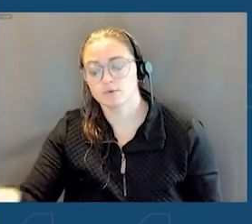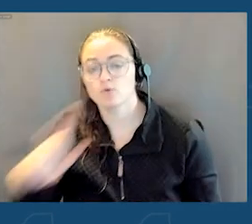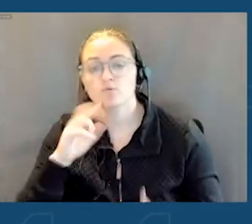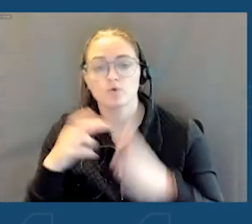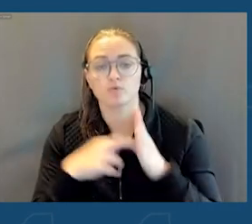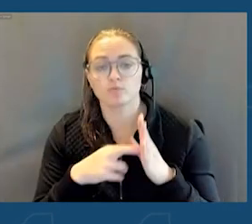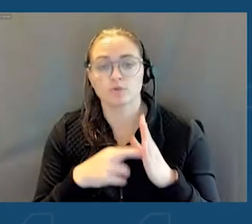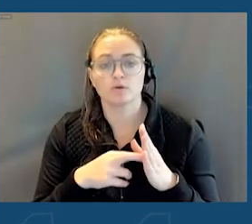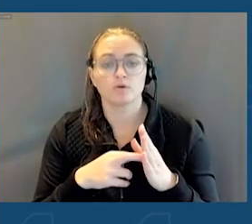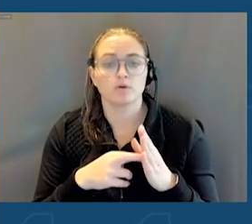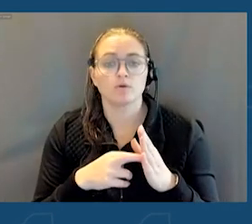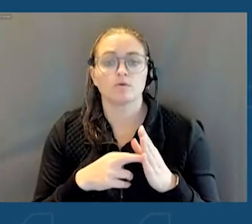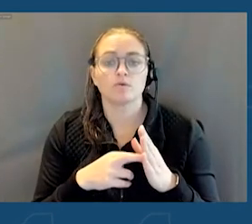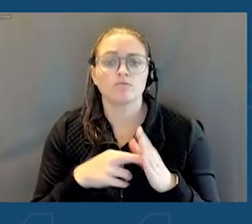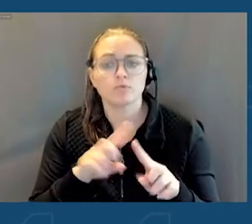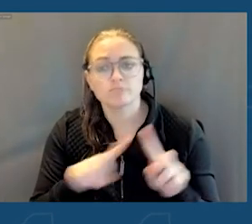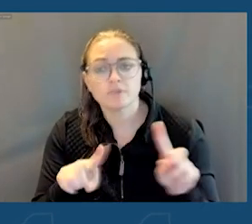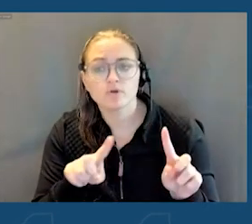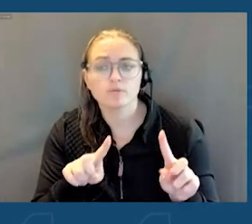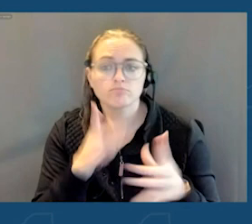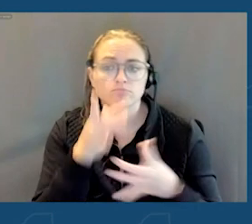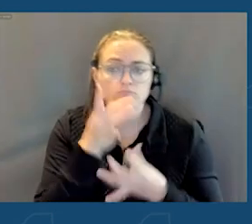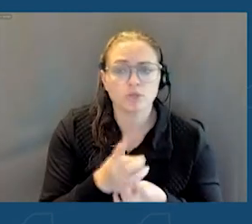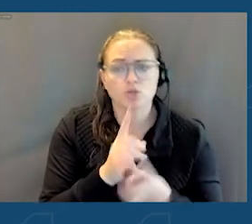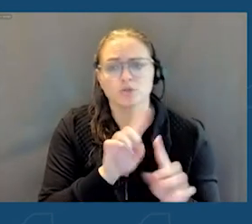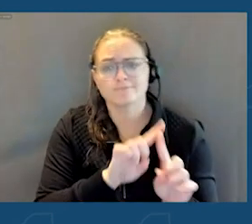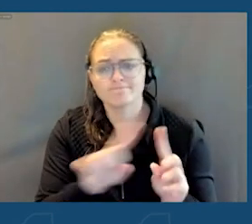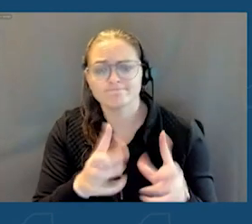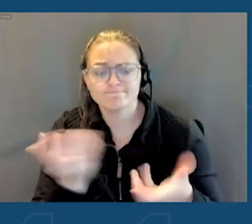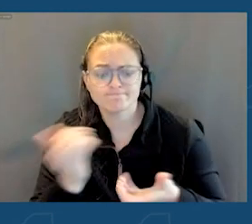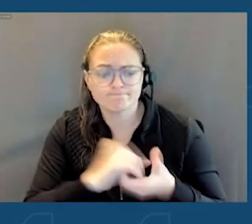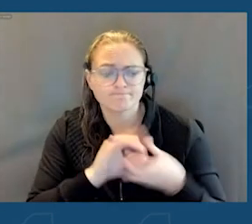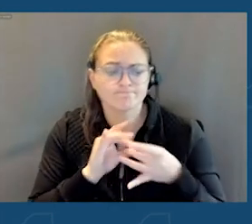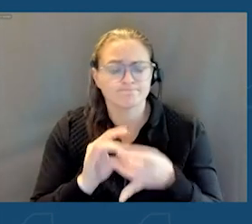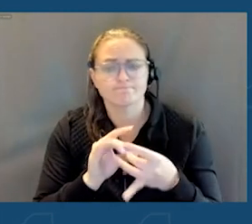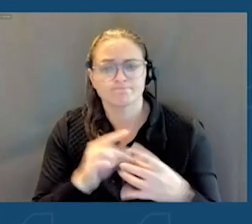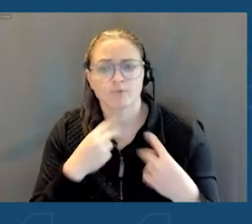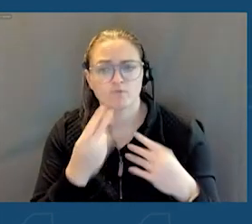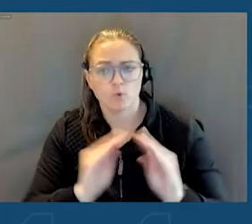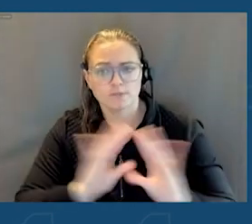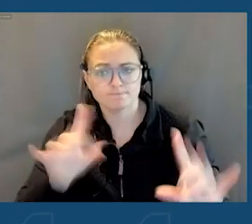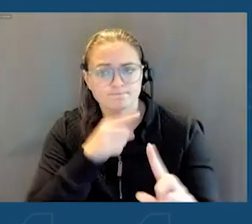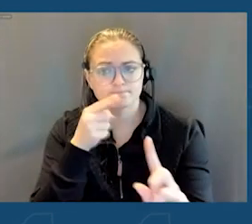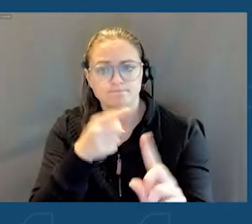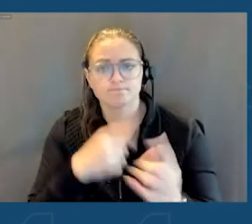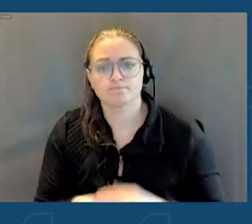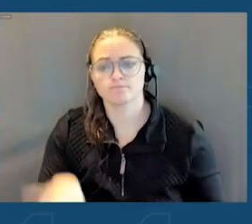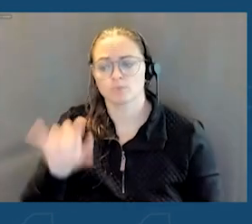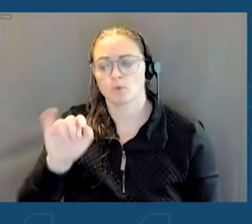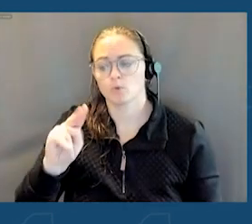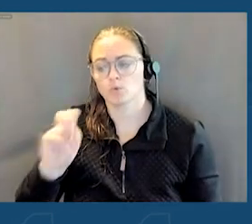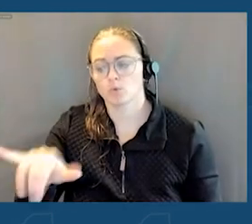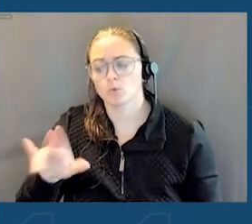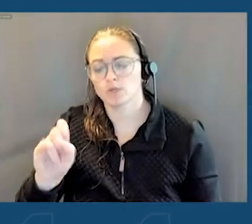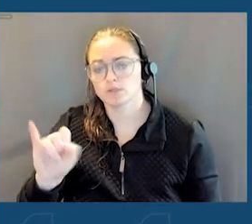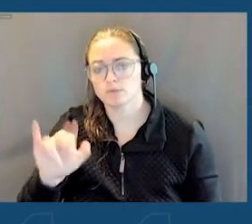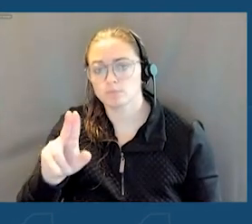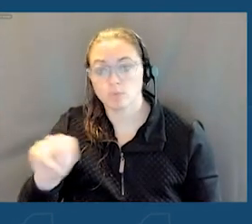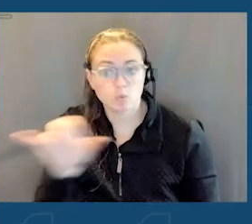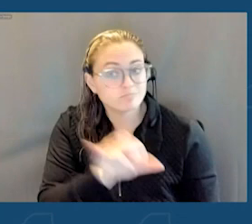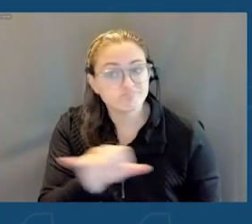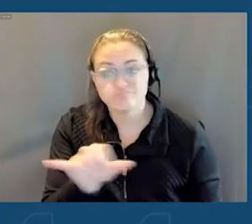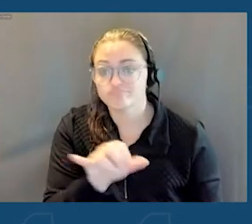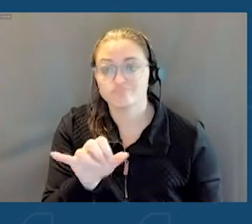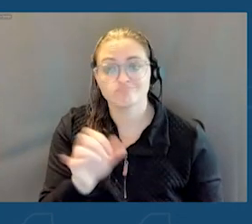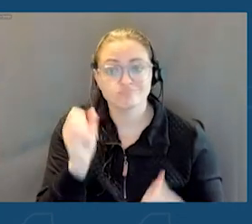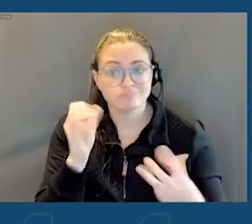the various interests, but making sure that we come together with one unified voice. Assemblymember Tony Simone, the same. We have had many,